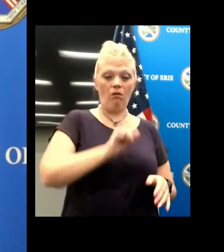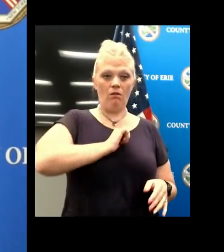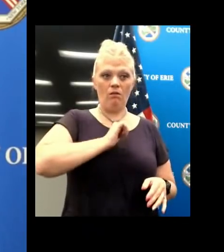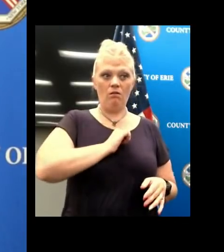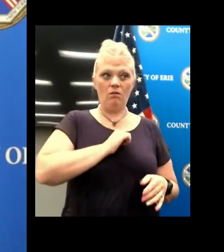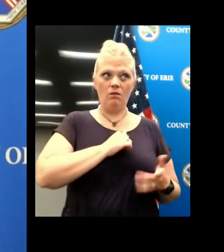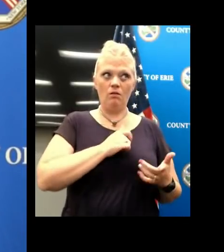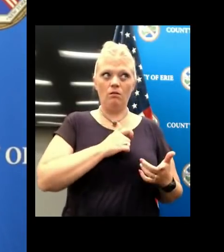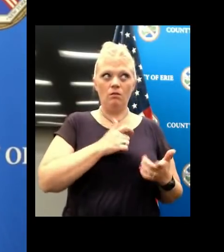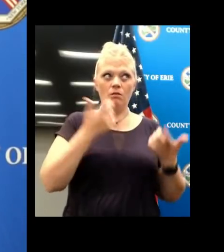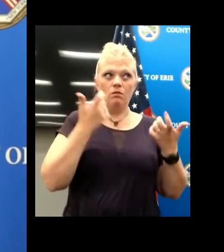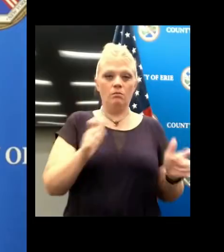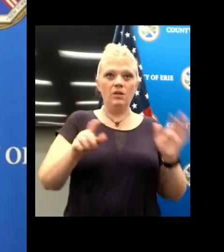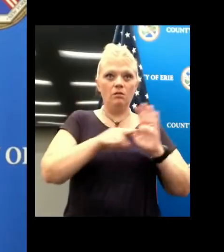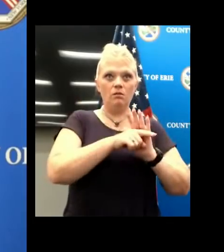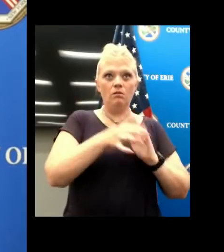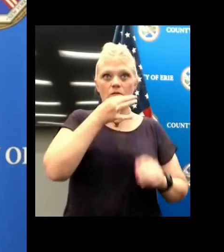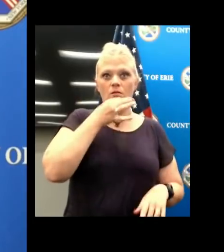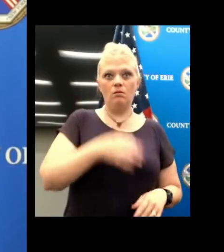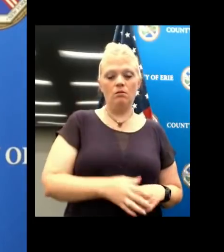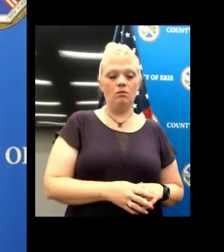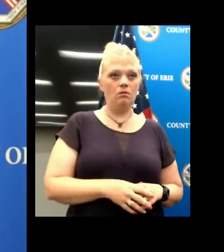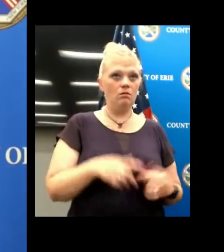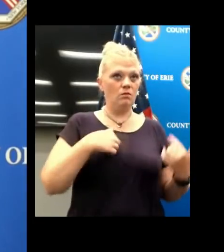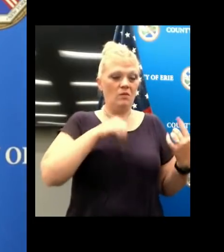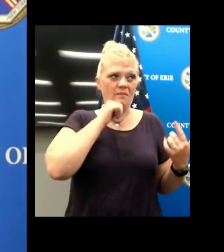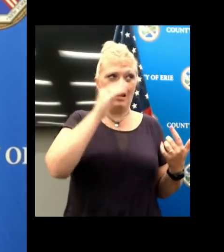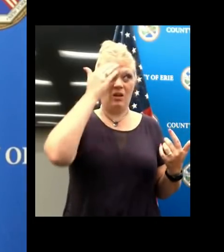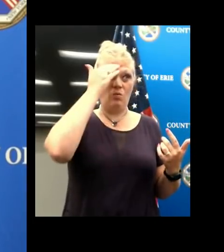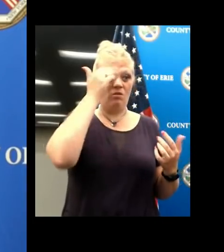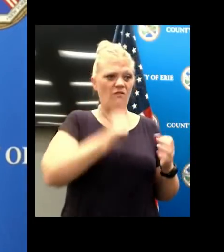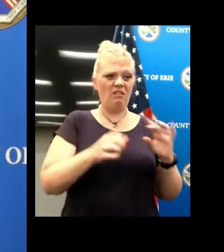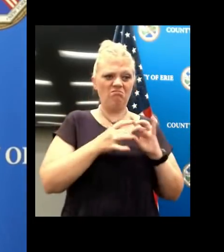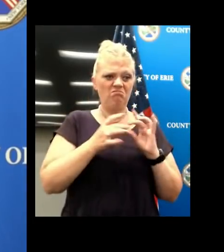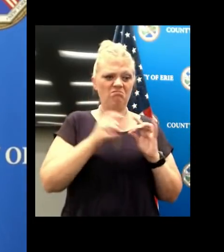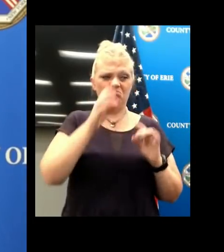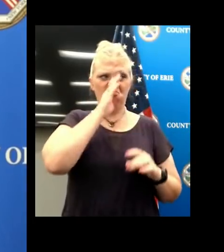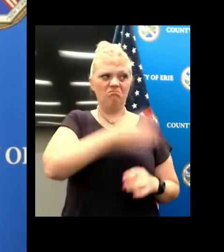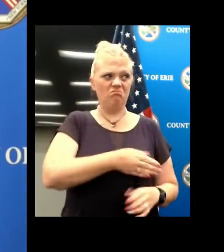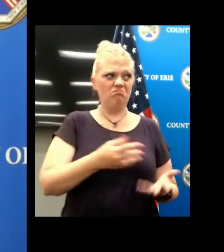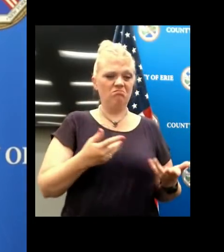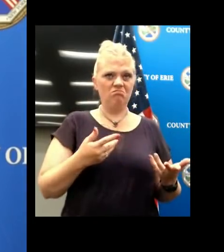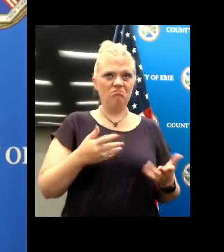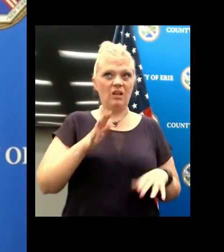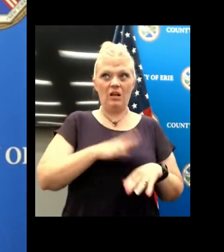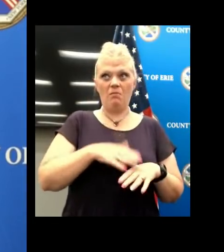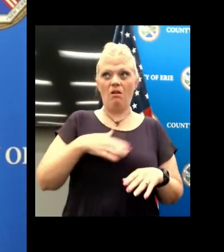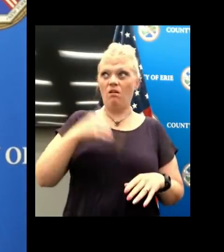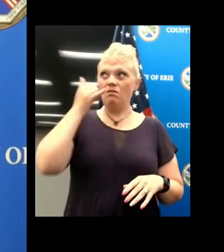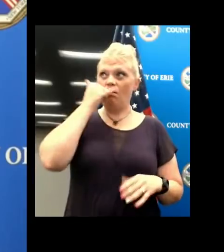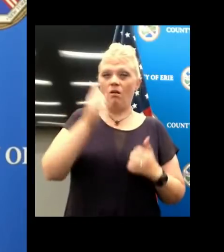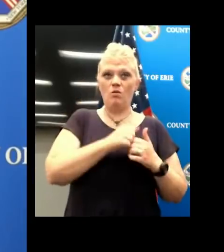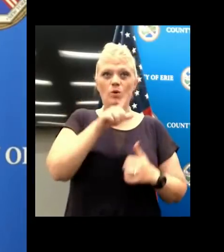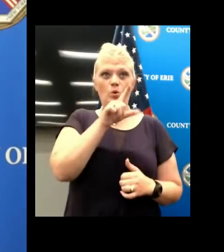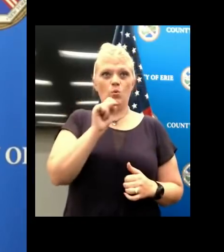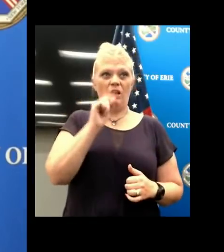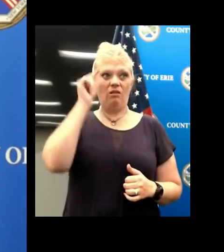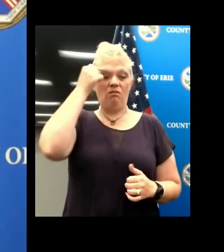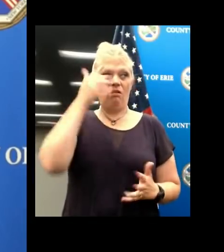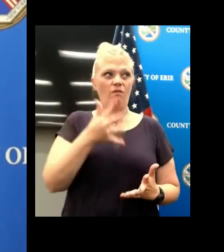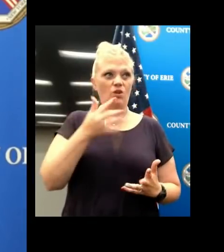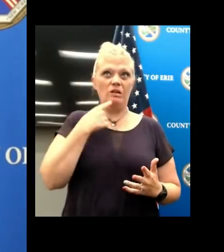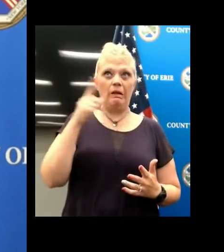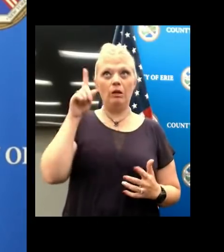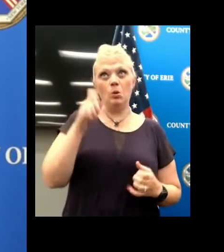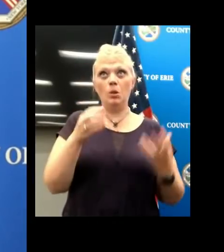a very sizable deficit. But I'm not aware of any comments directly. I'm on the calls with the Lieutenant Governor and others saying you need more